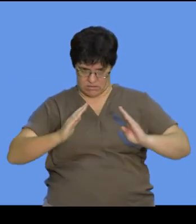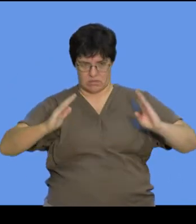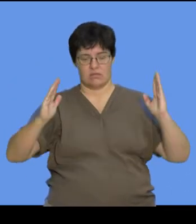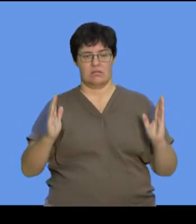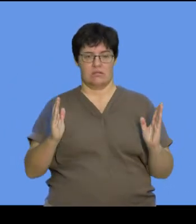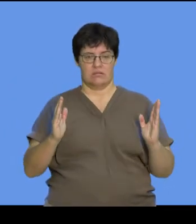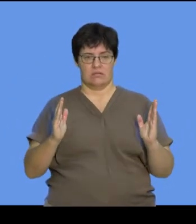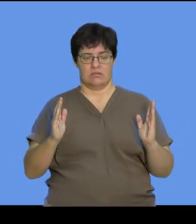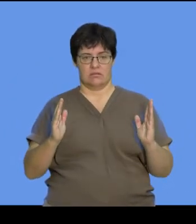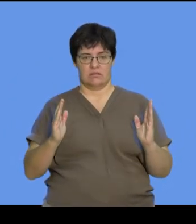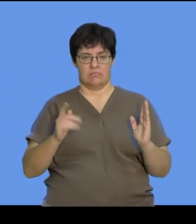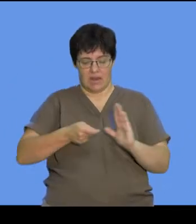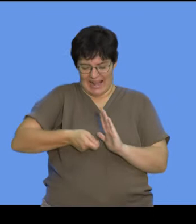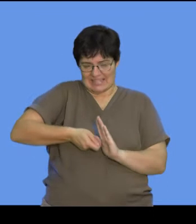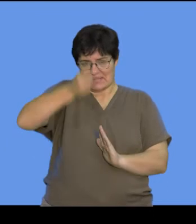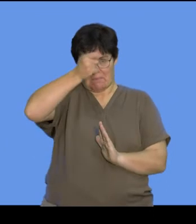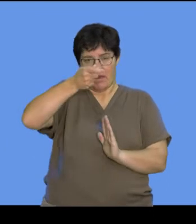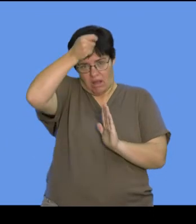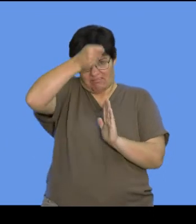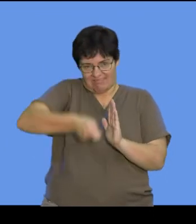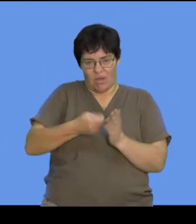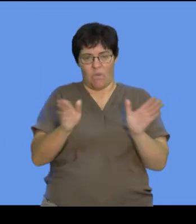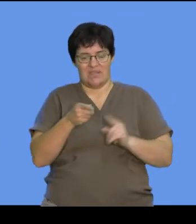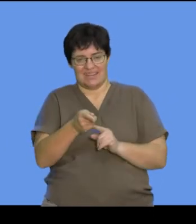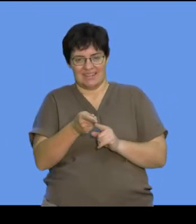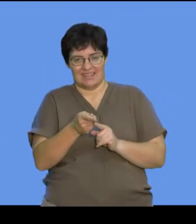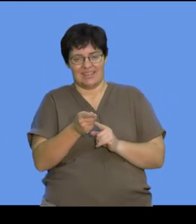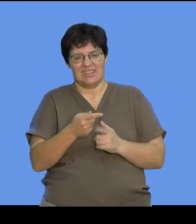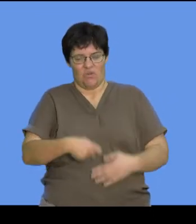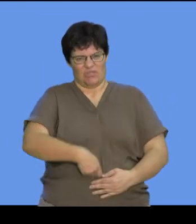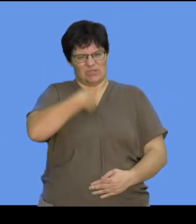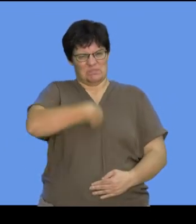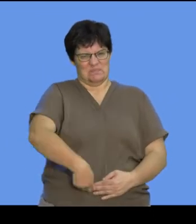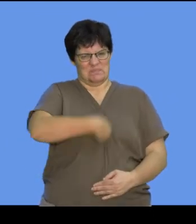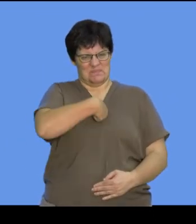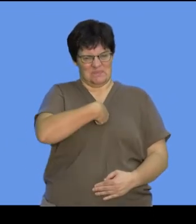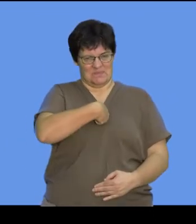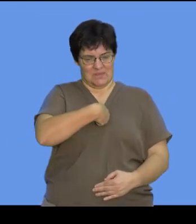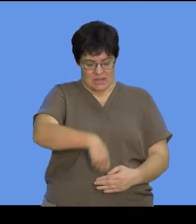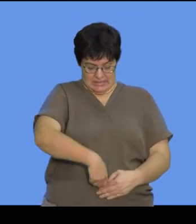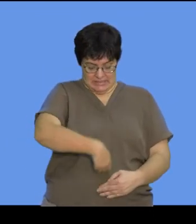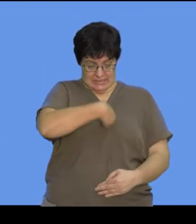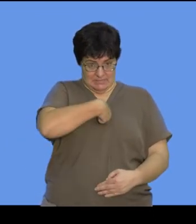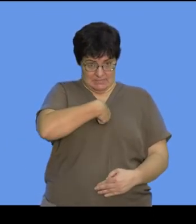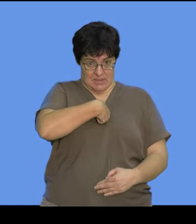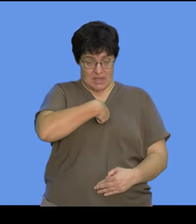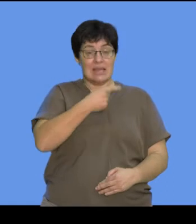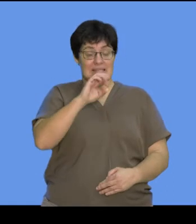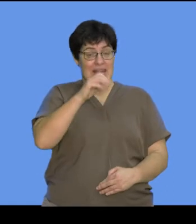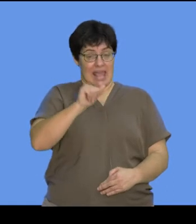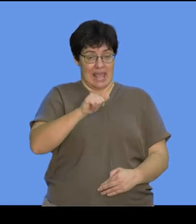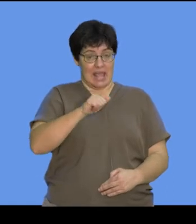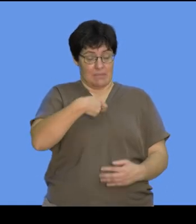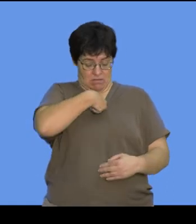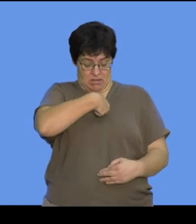through a process of unwinding and unzipping. If you refer to a zip on a jacket, a zip in